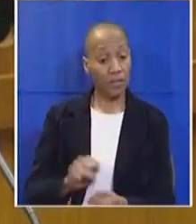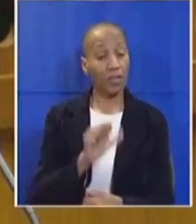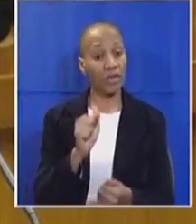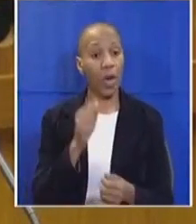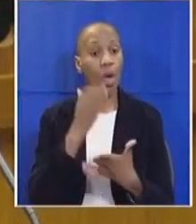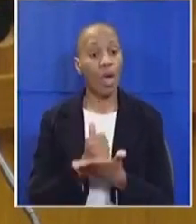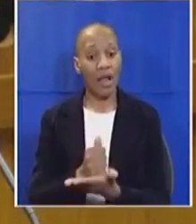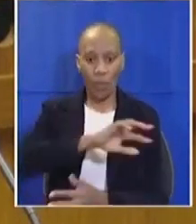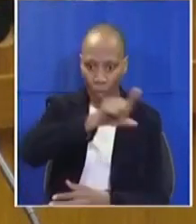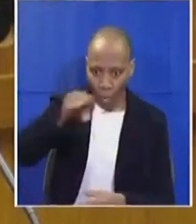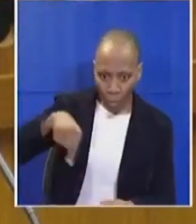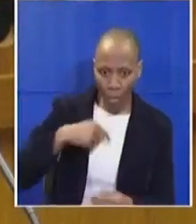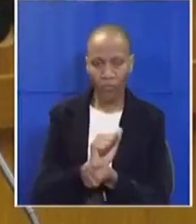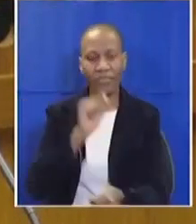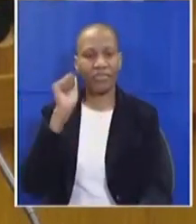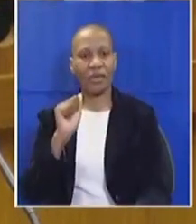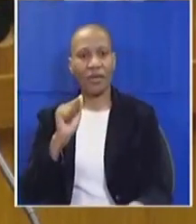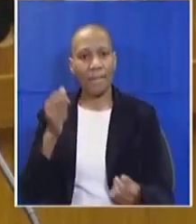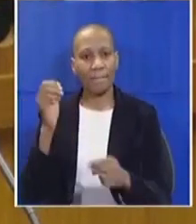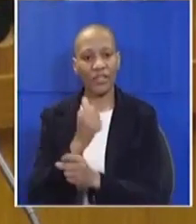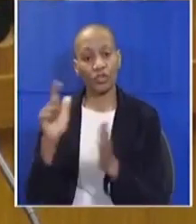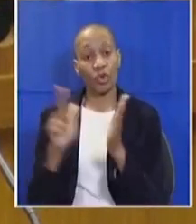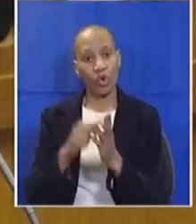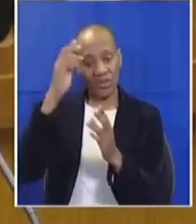liberate all of us by breaking apartheid laws.